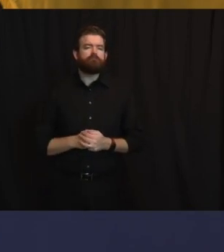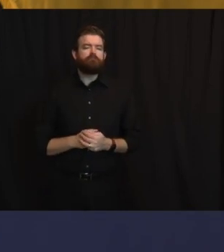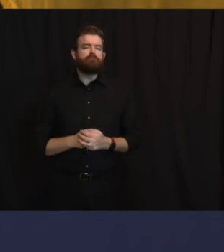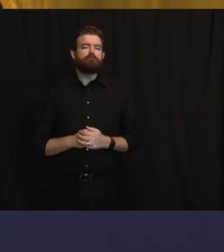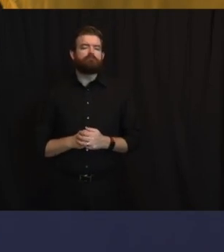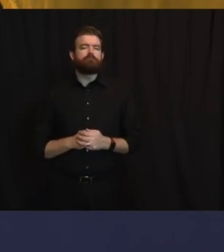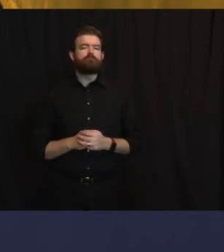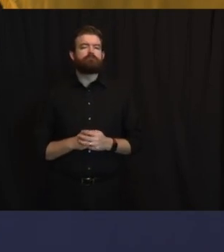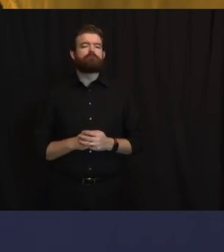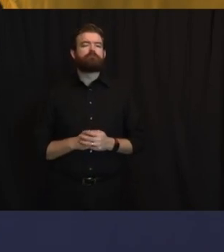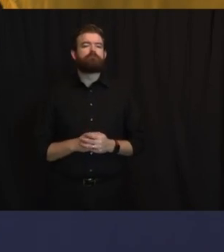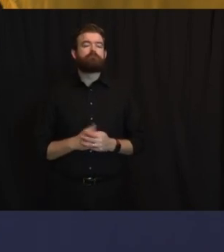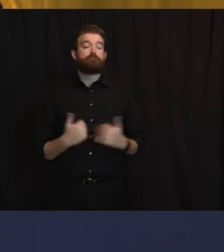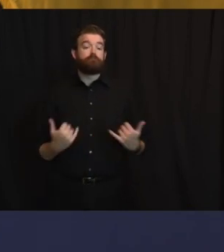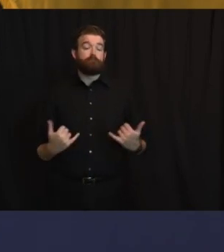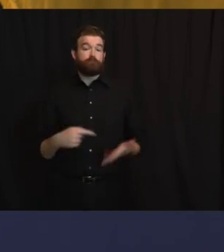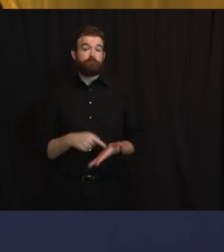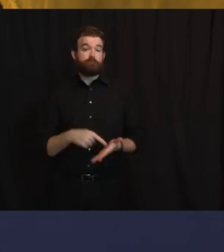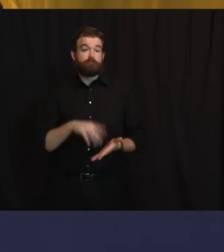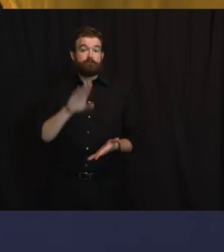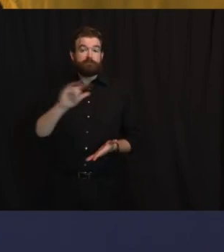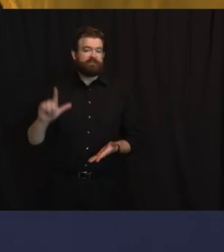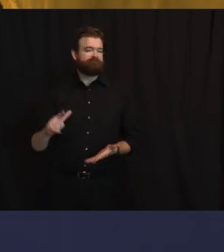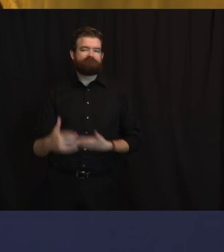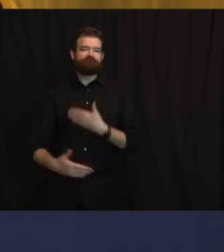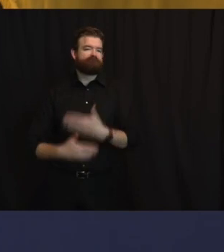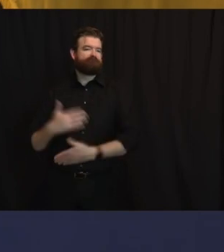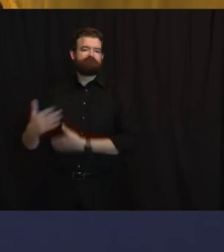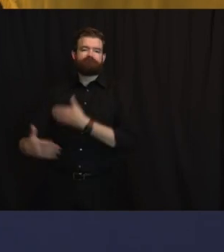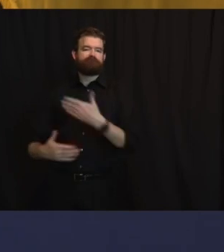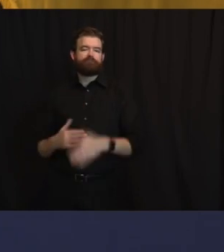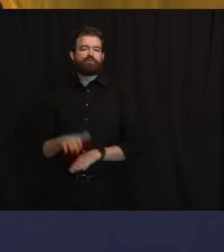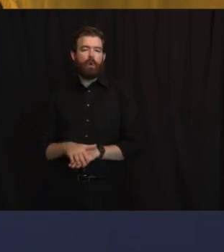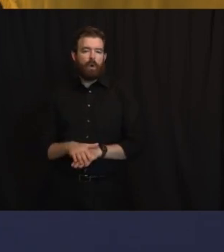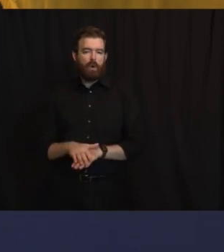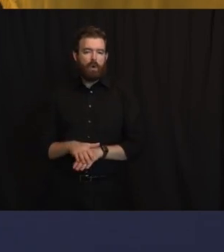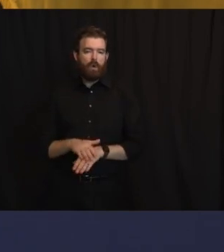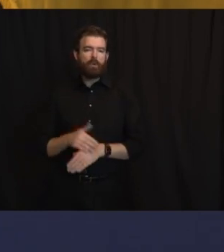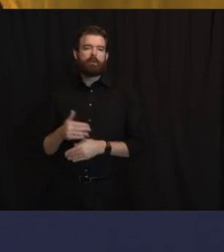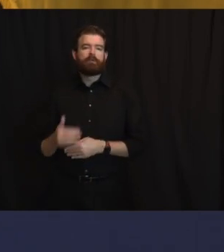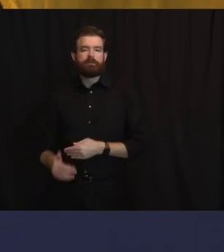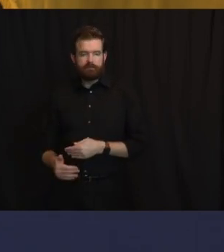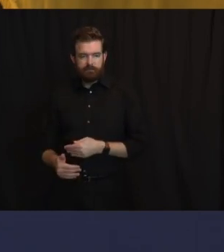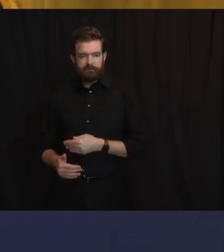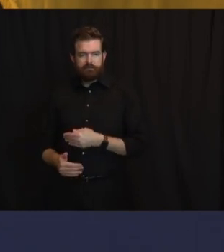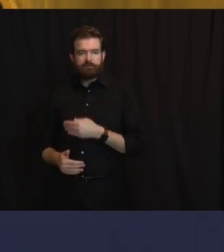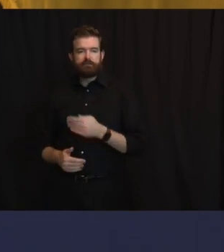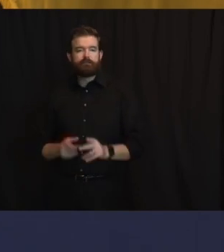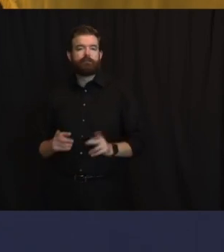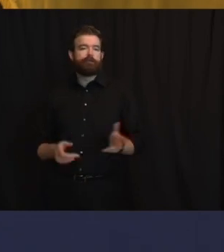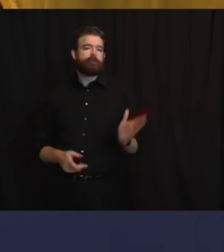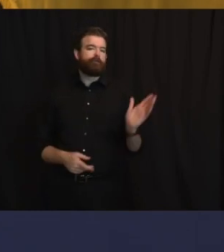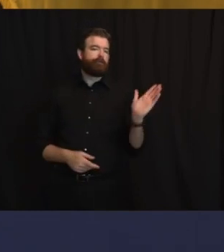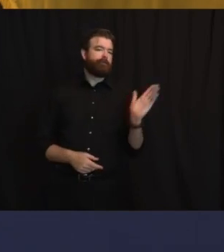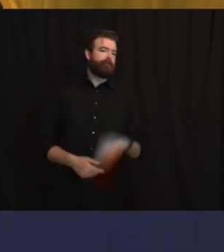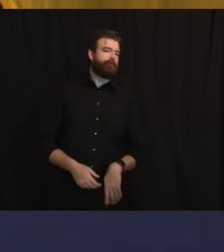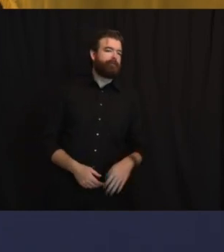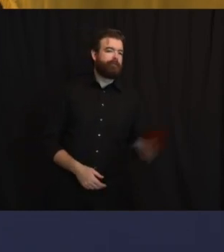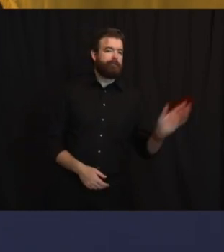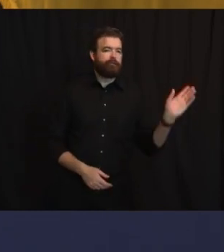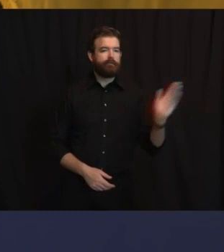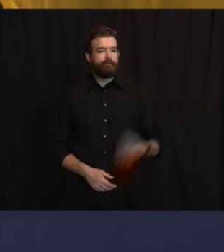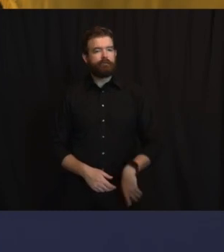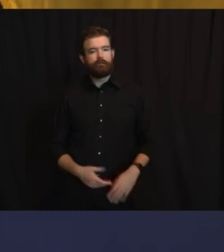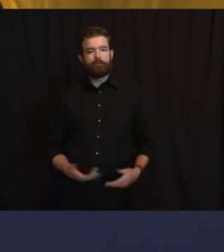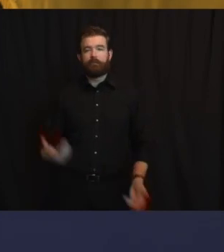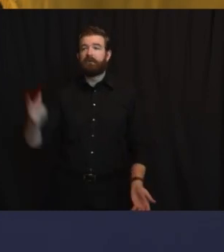moving at the pace it needs to move. And I think people are in fact lulled a little bit asleep on this one at the moment, and they should